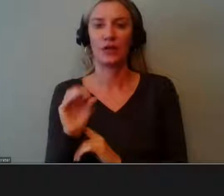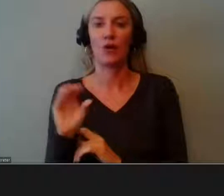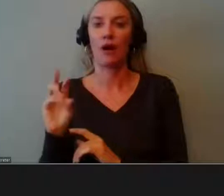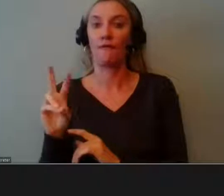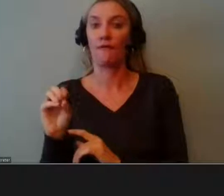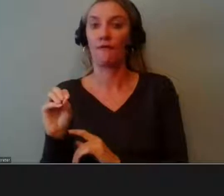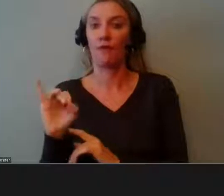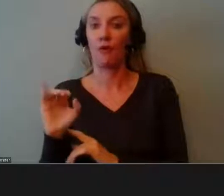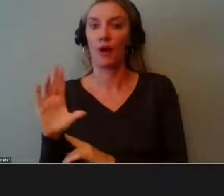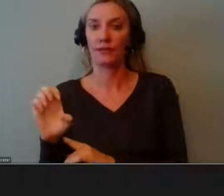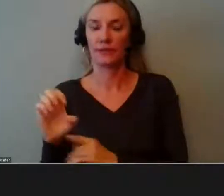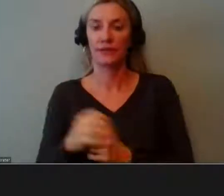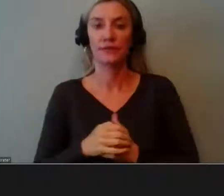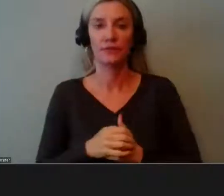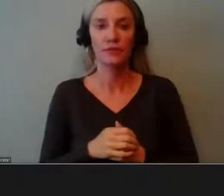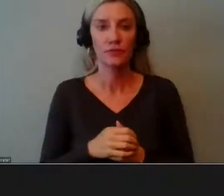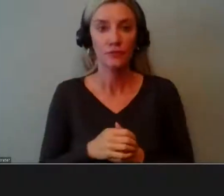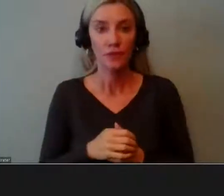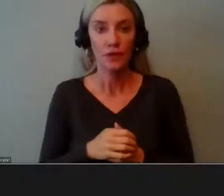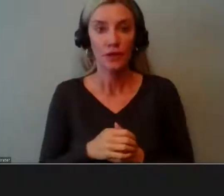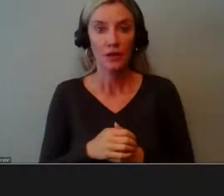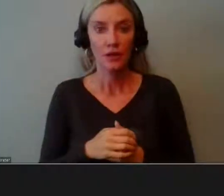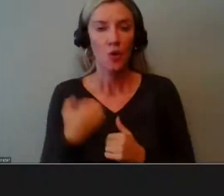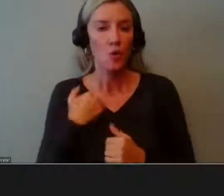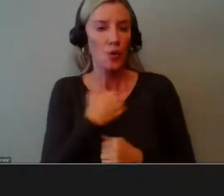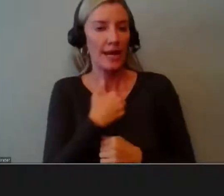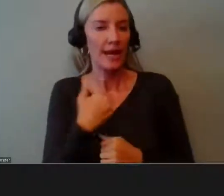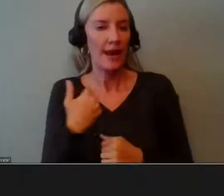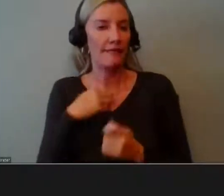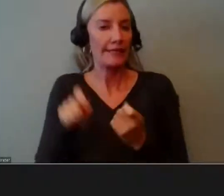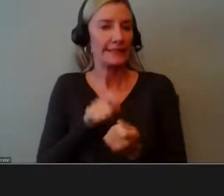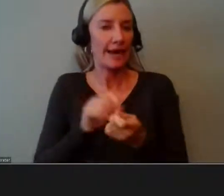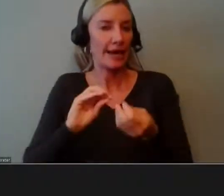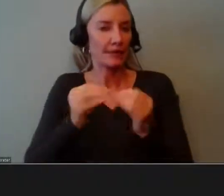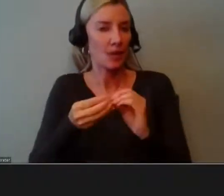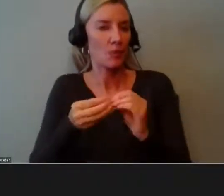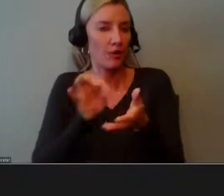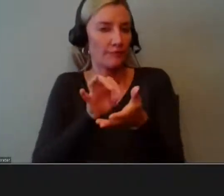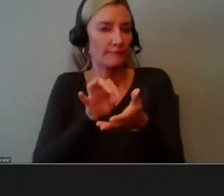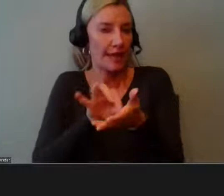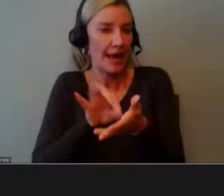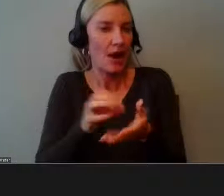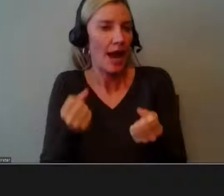Do we have an exact count of the number of businesses that are complying with the program?